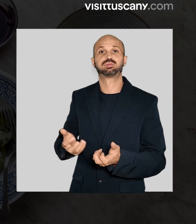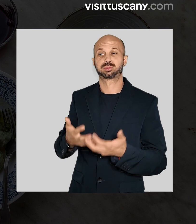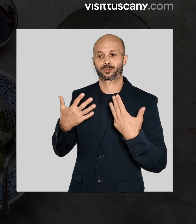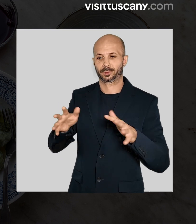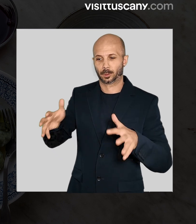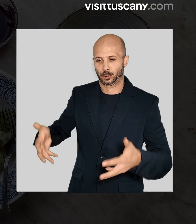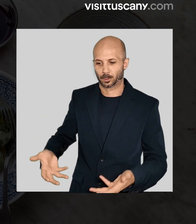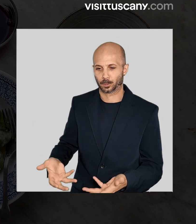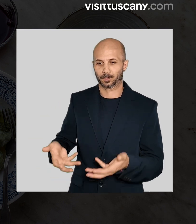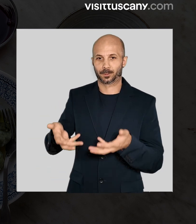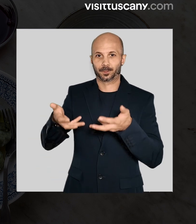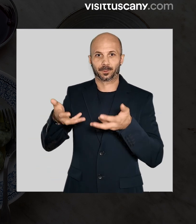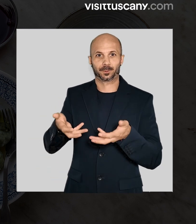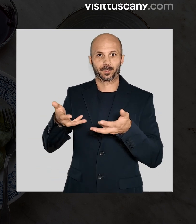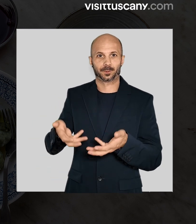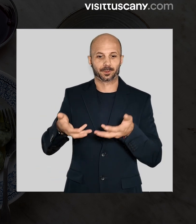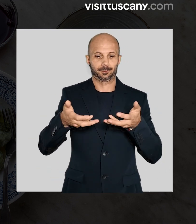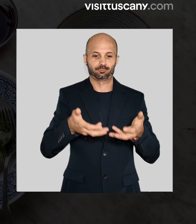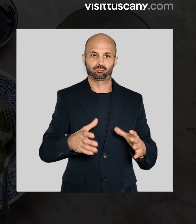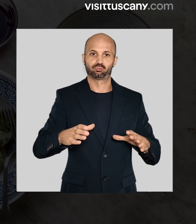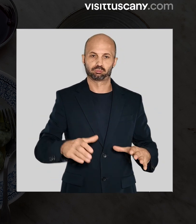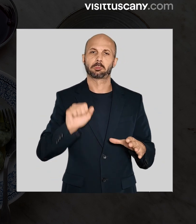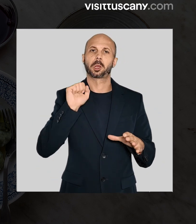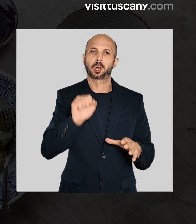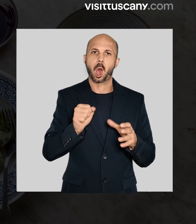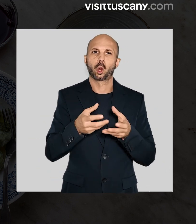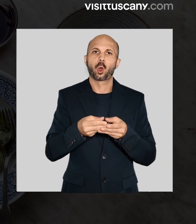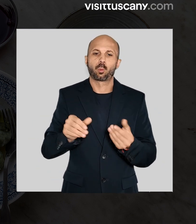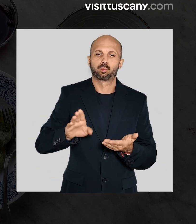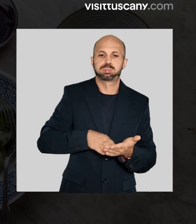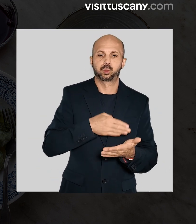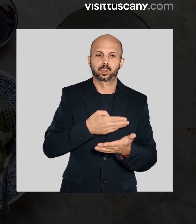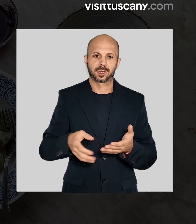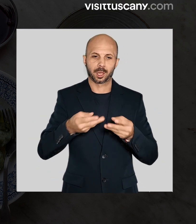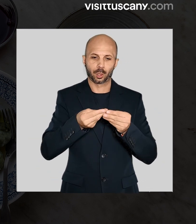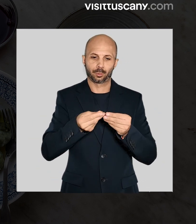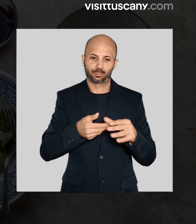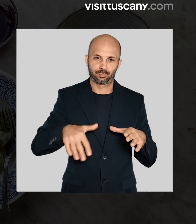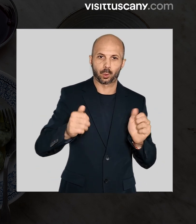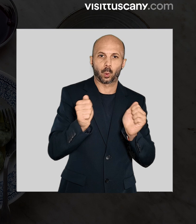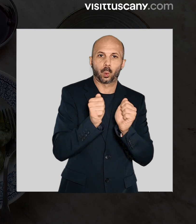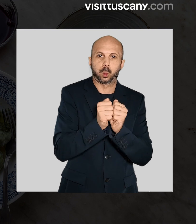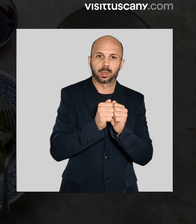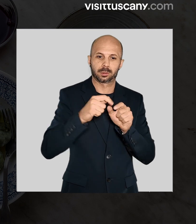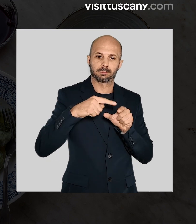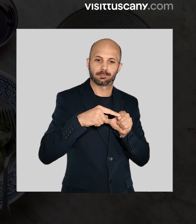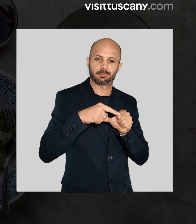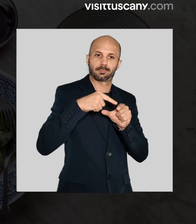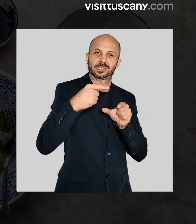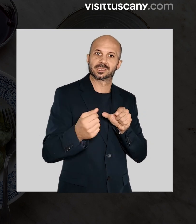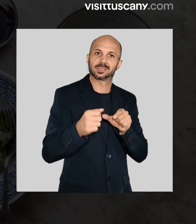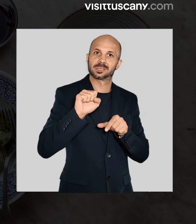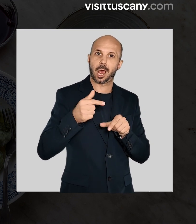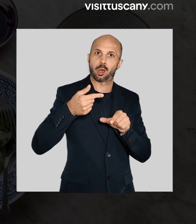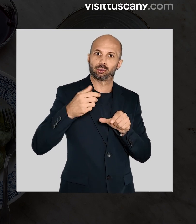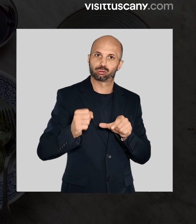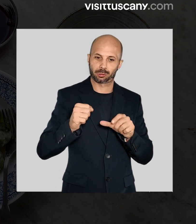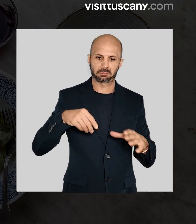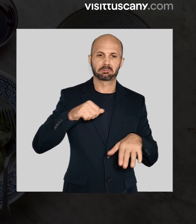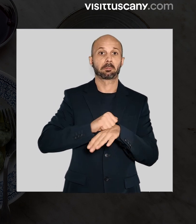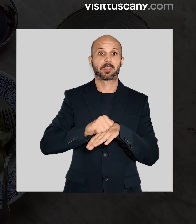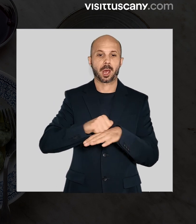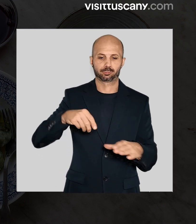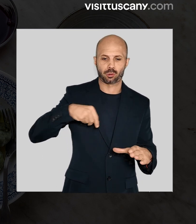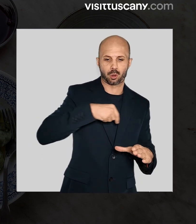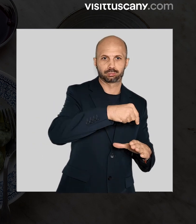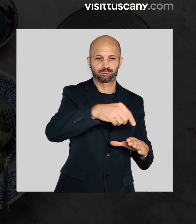with a slotted spoon and move them into a serving plate. Drizzle the gnudi with the brown butter and sage. Add